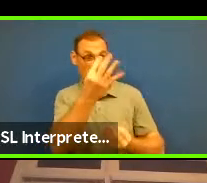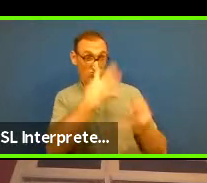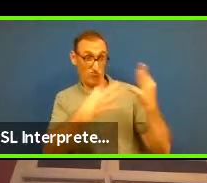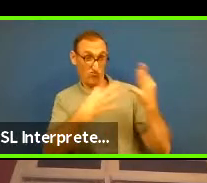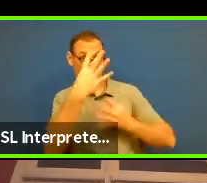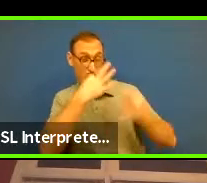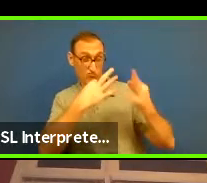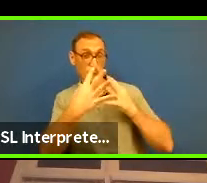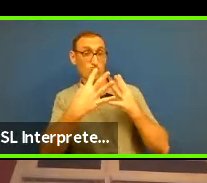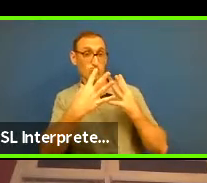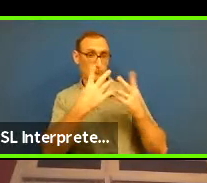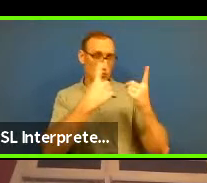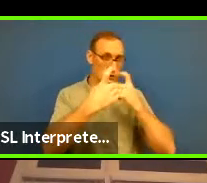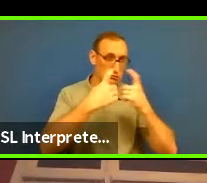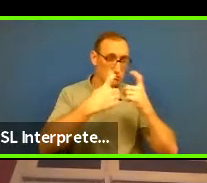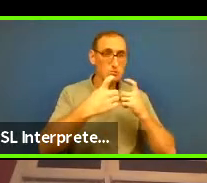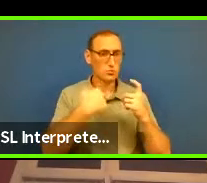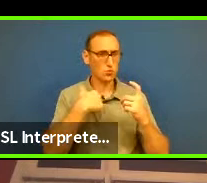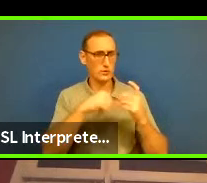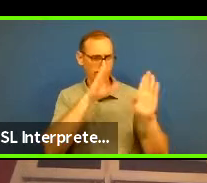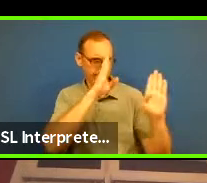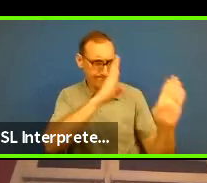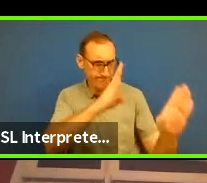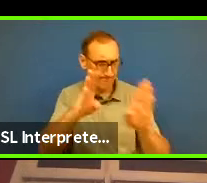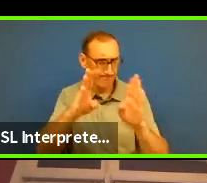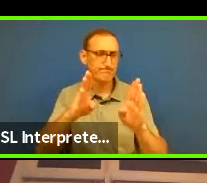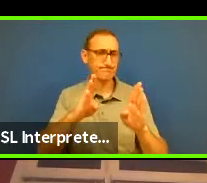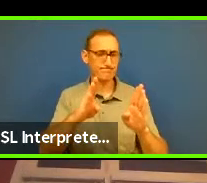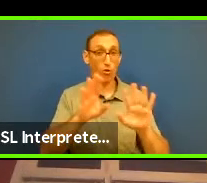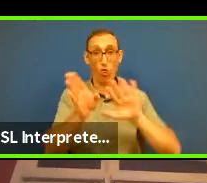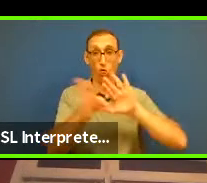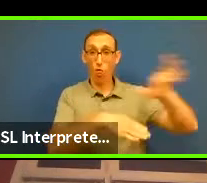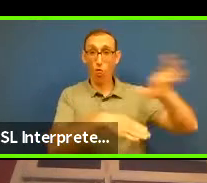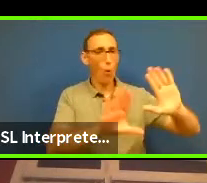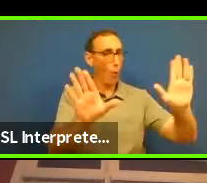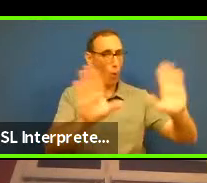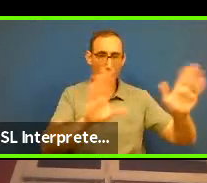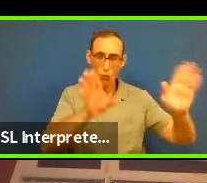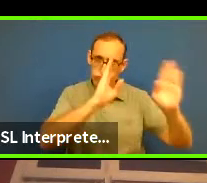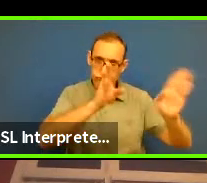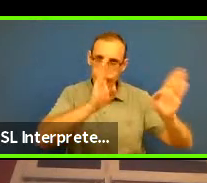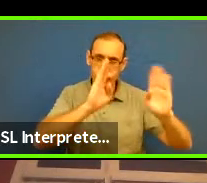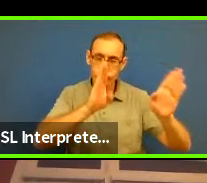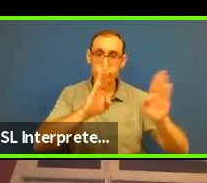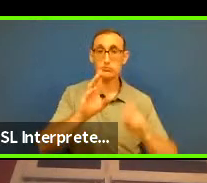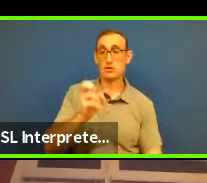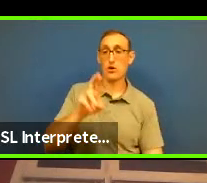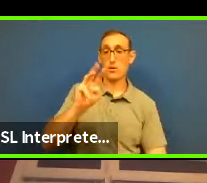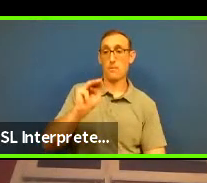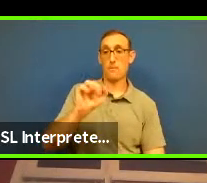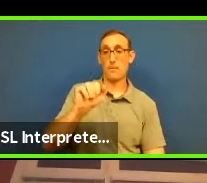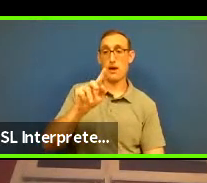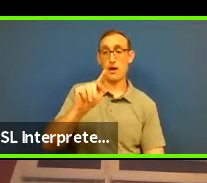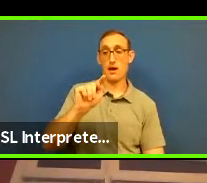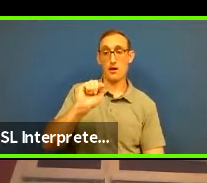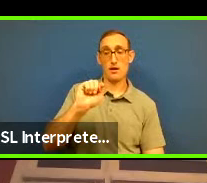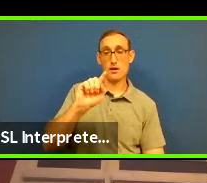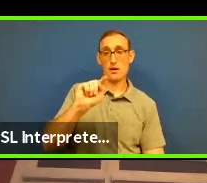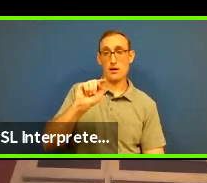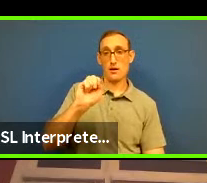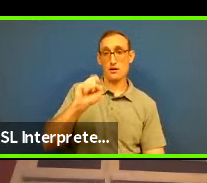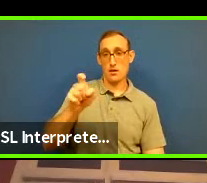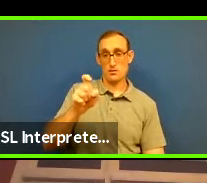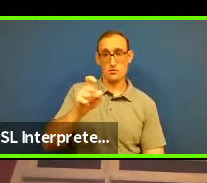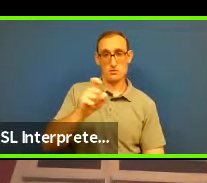that. Dr. Maddox has given input just last week, and we made a pivot literally within